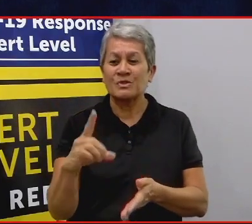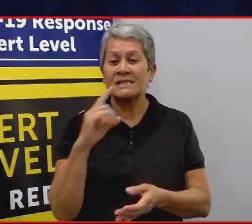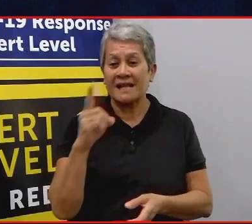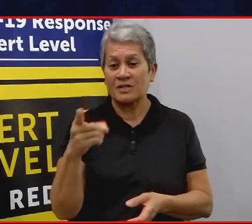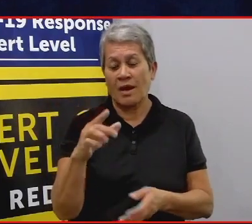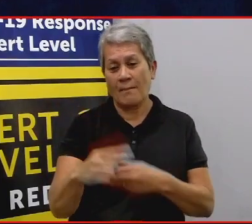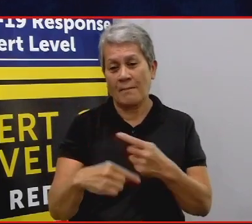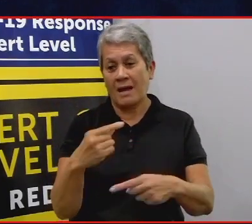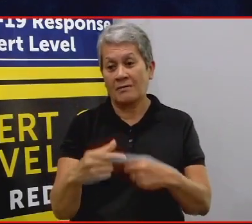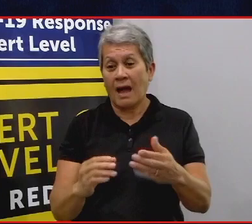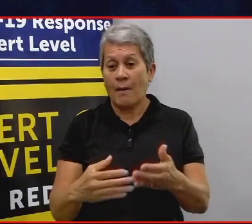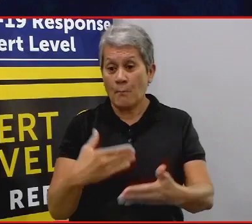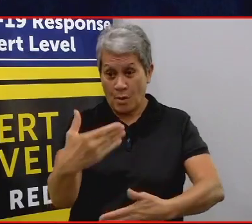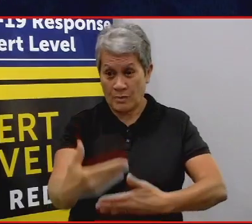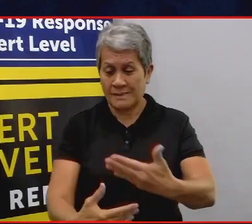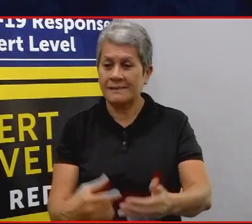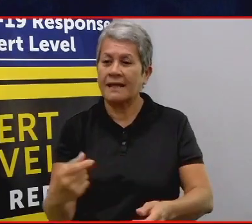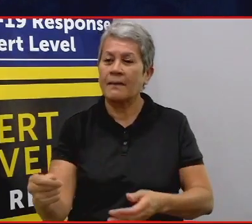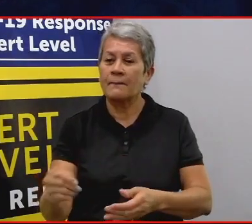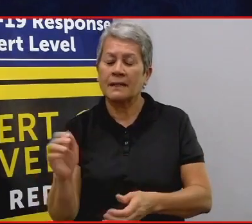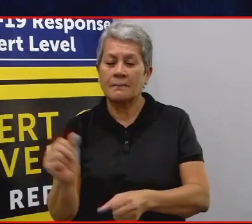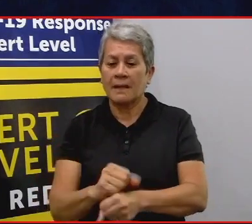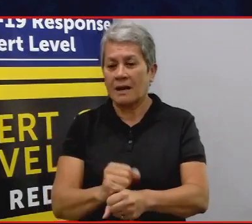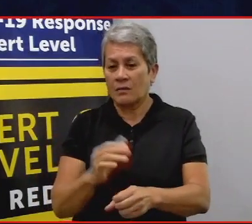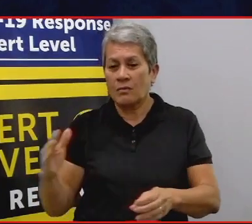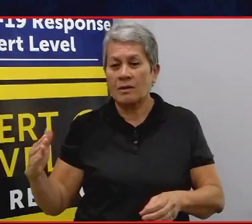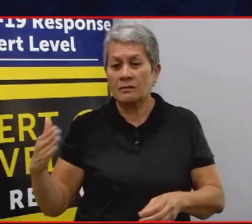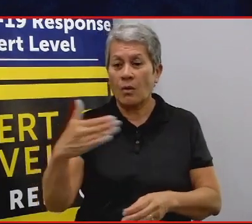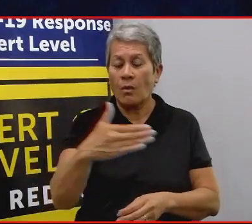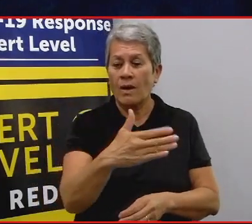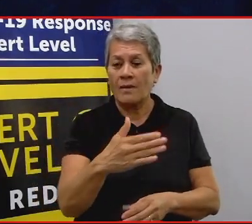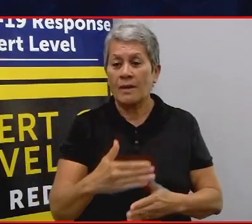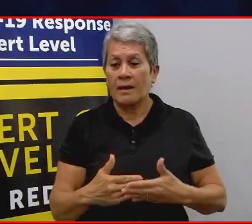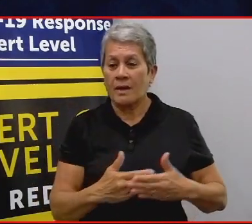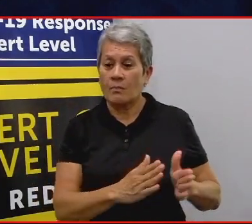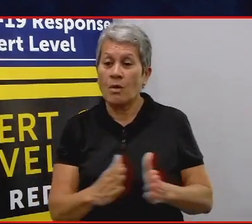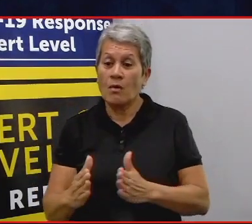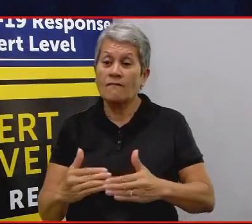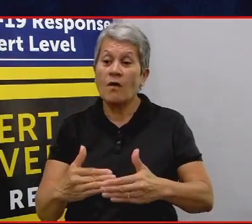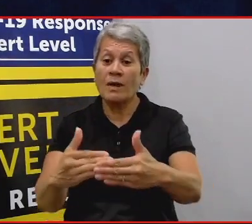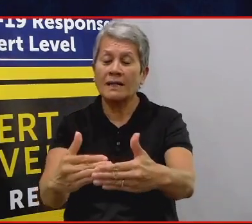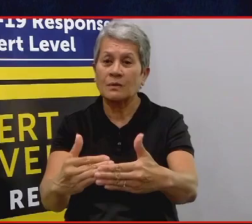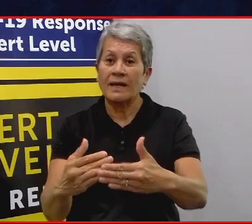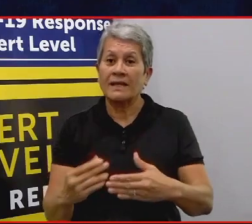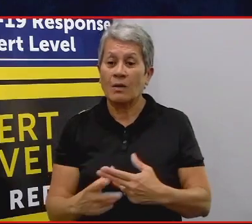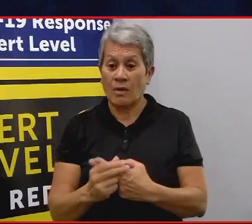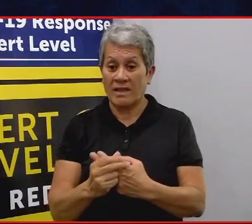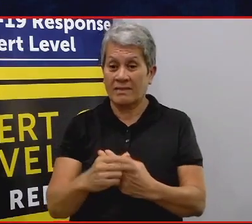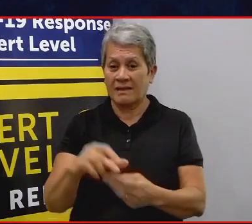tell you about the significant progress that has been made across all fronts as we move forward with managing